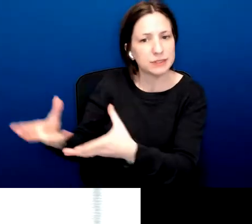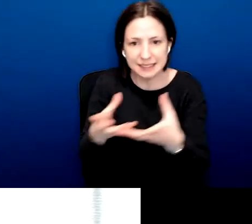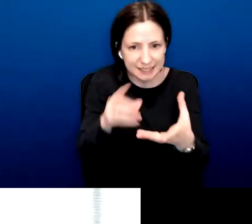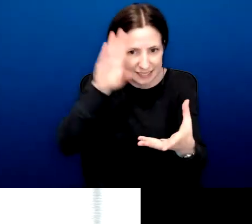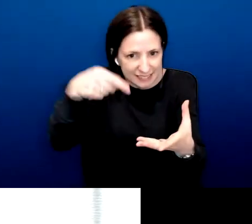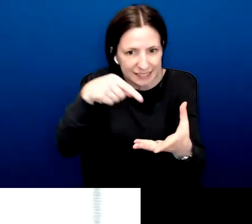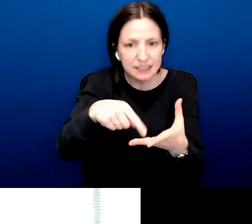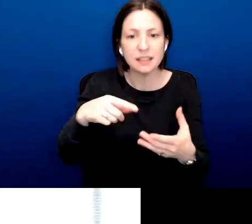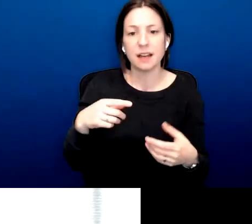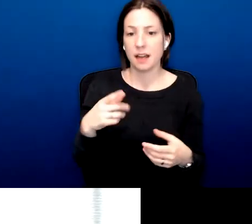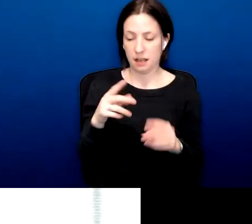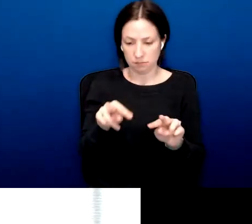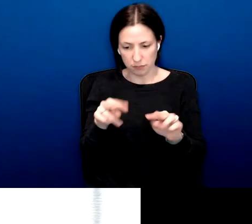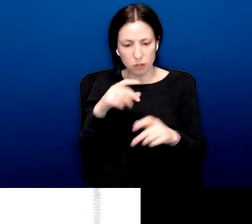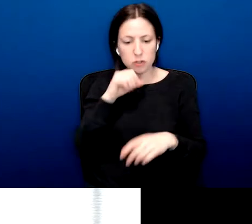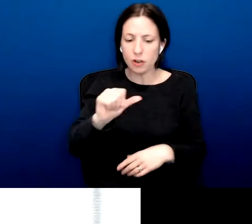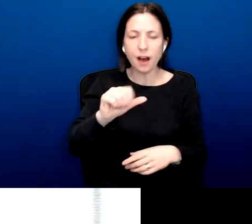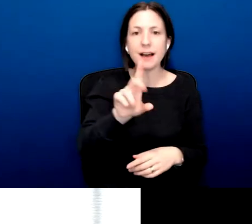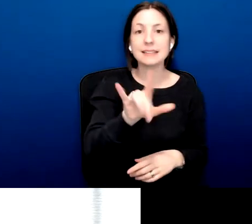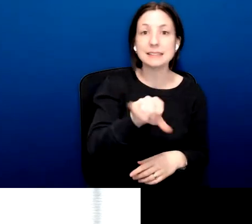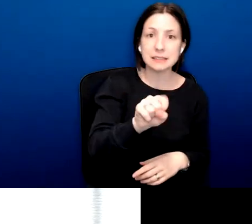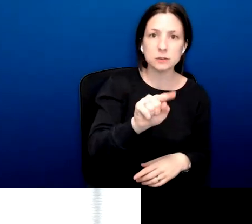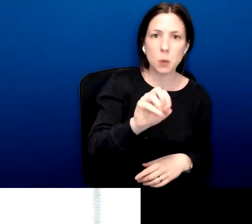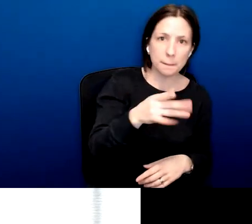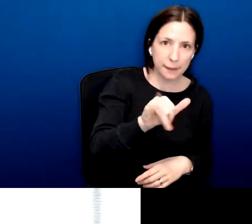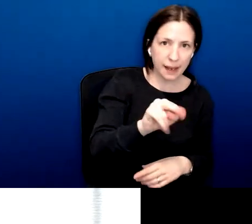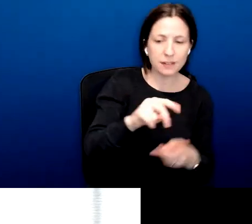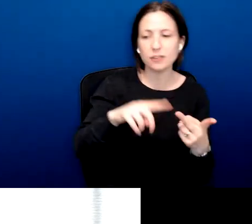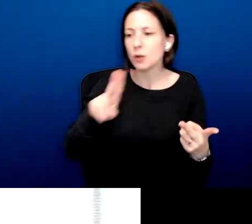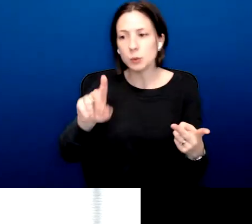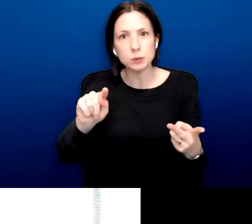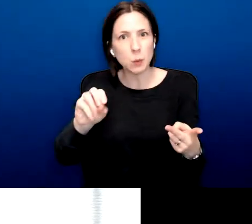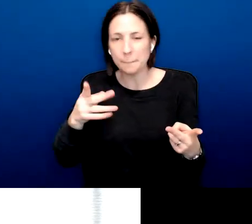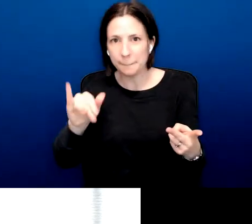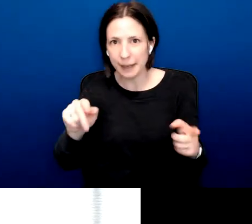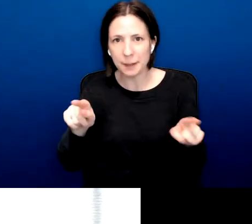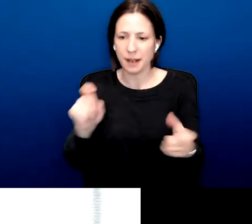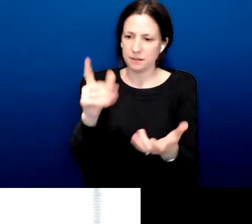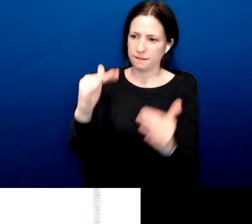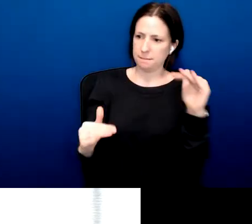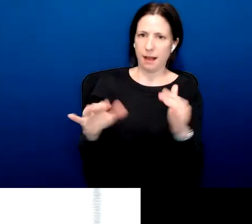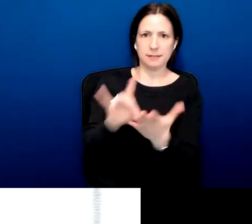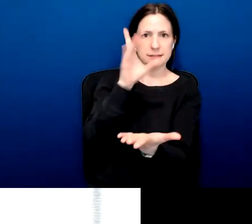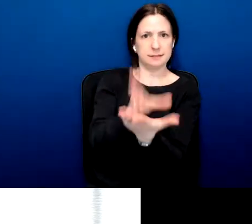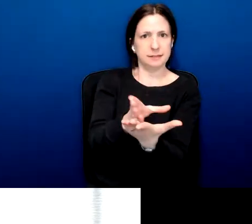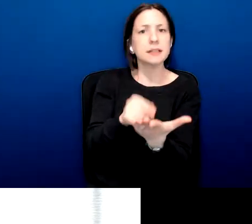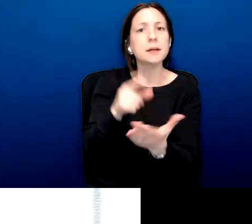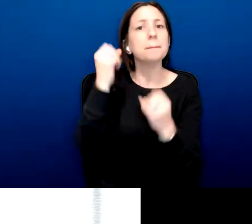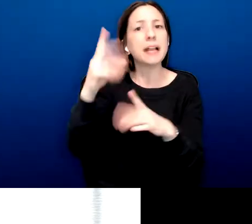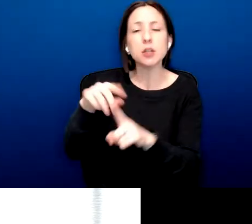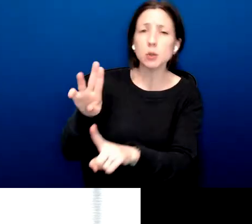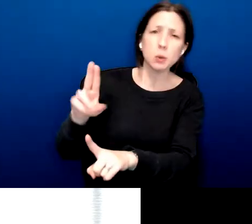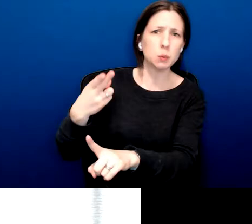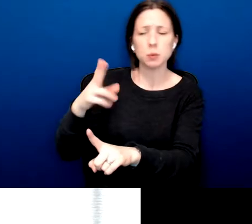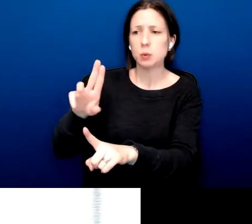nor dystopian, and how we need to find this balance between the two. And I think that's why in so many utopian visions of the future, there's still